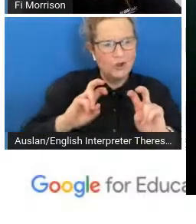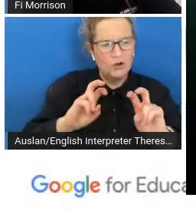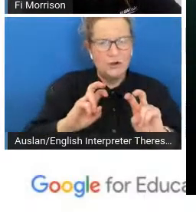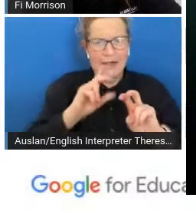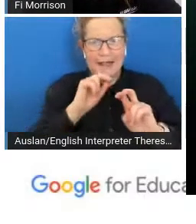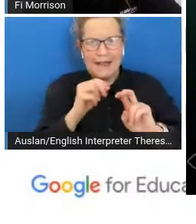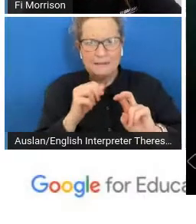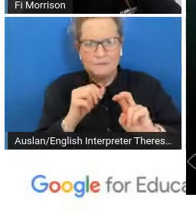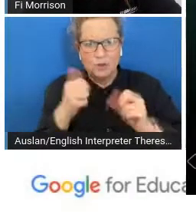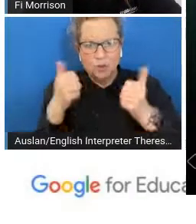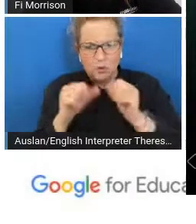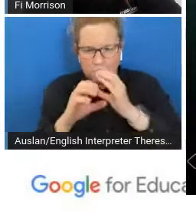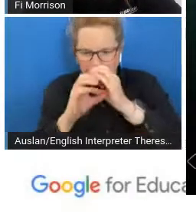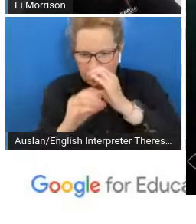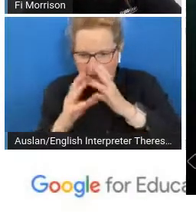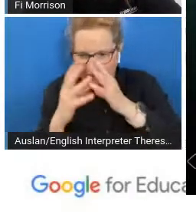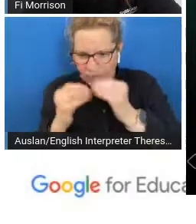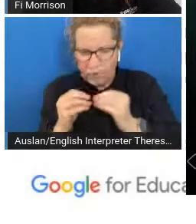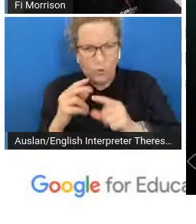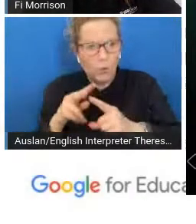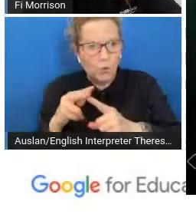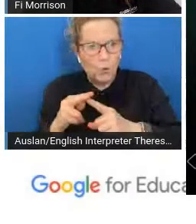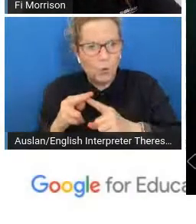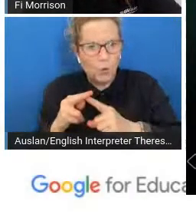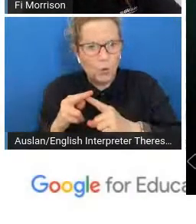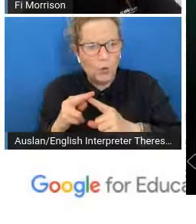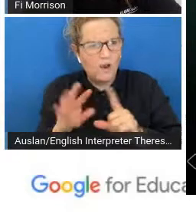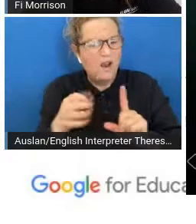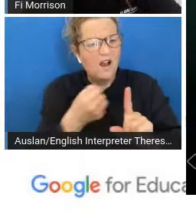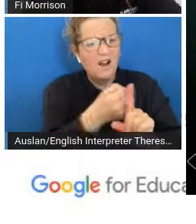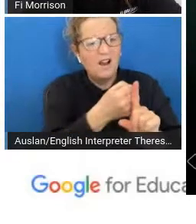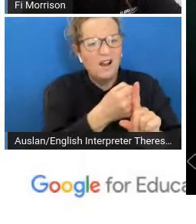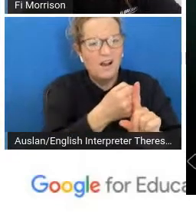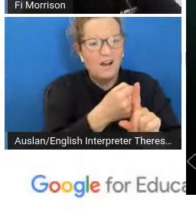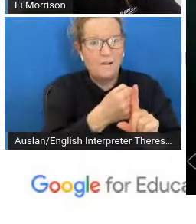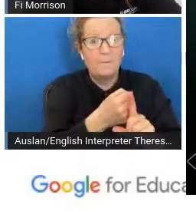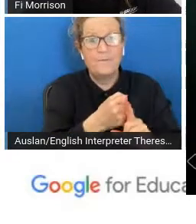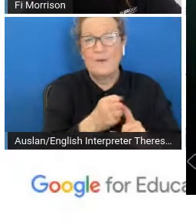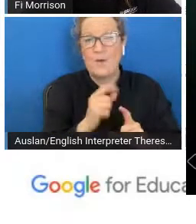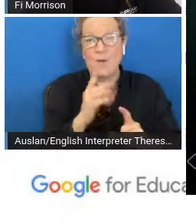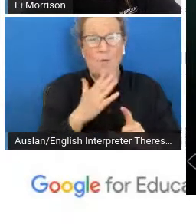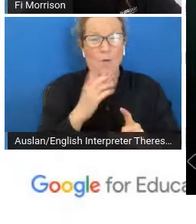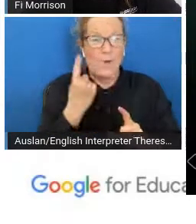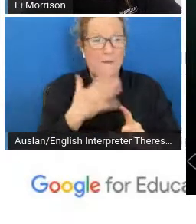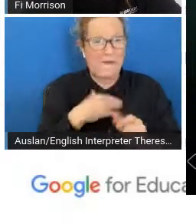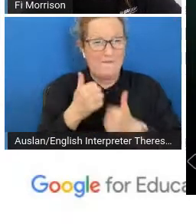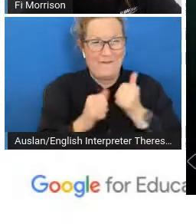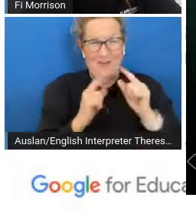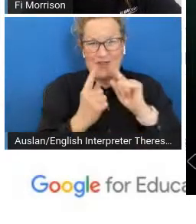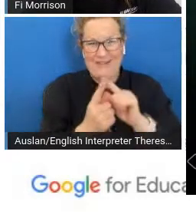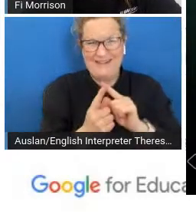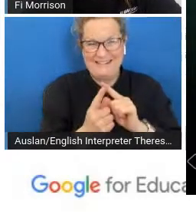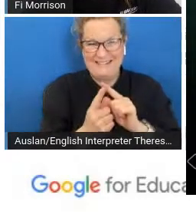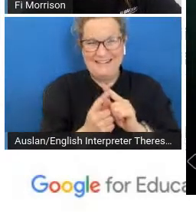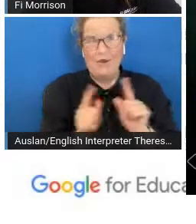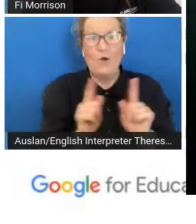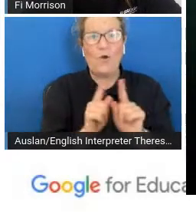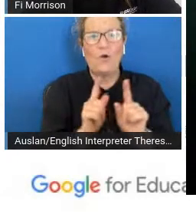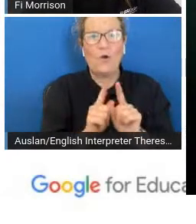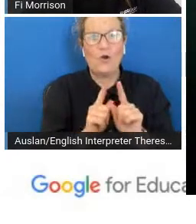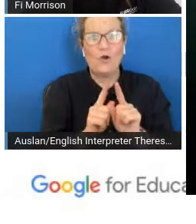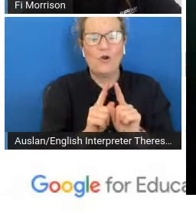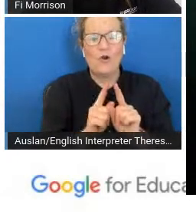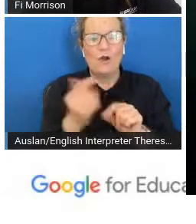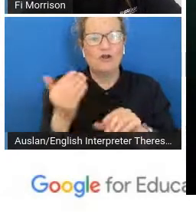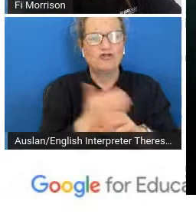action. So we've been supporting our junior ranger programs, and this is one of my favorite things. We've also been sending greenhouse kits to community, and that's to